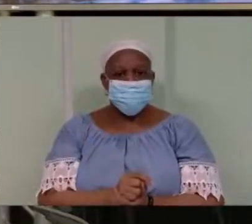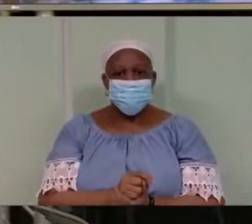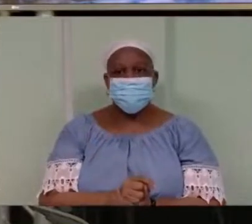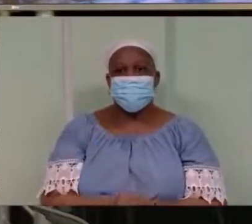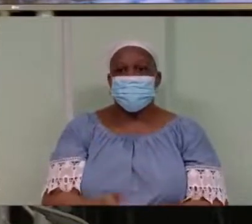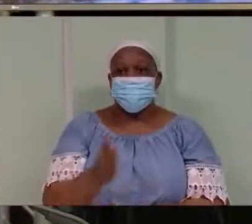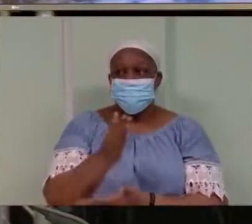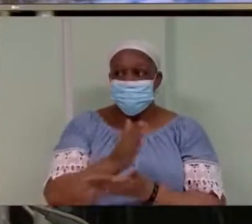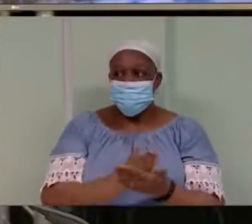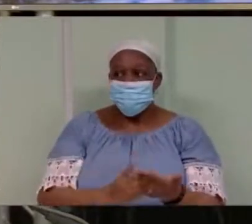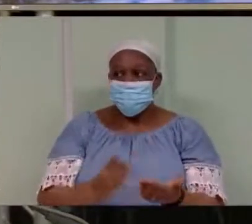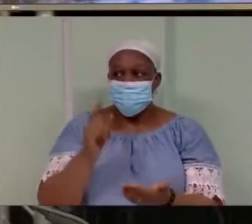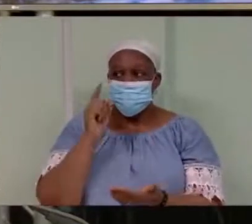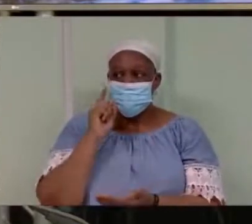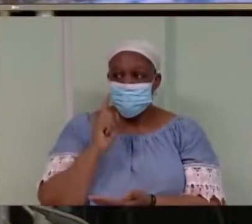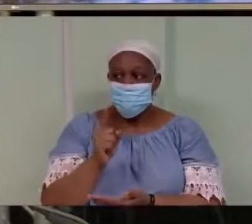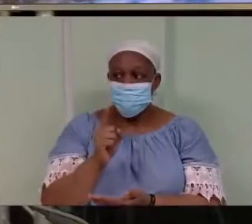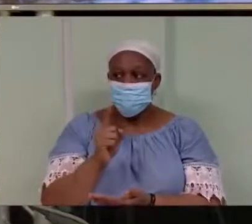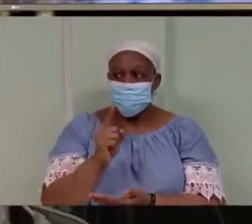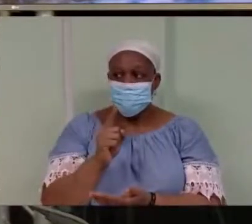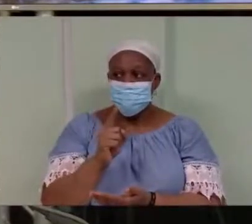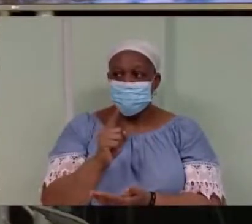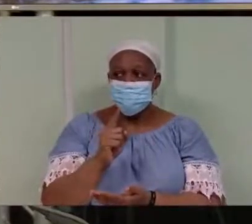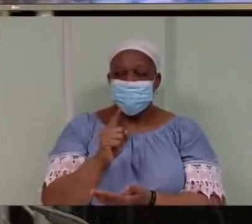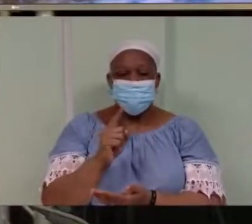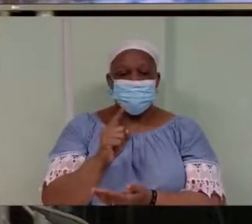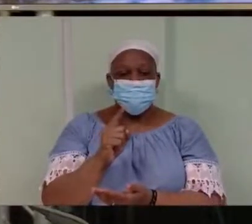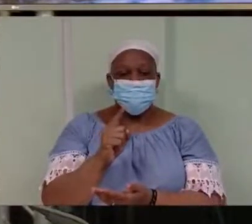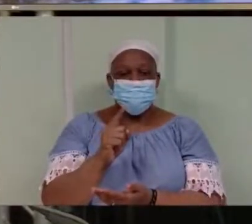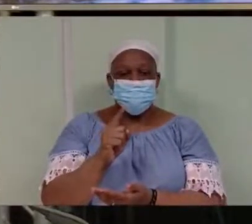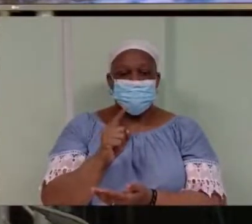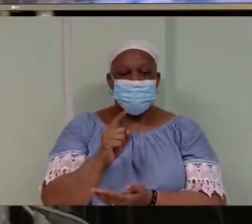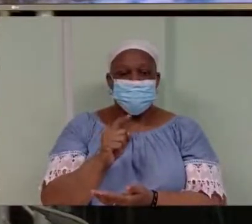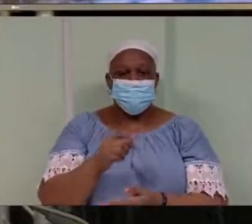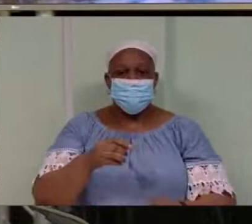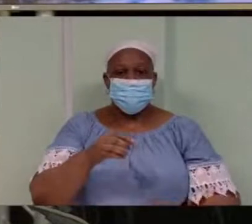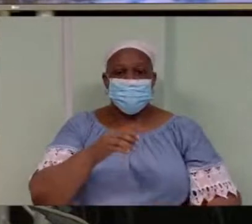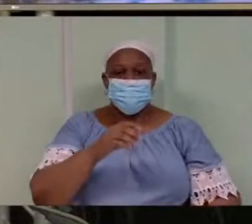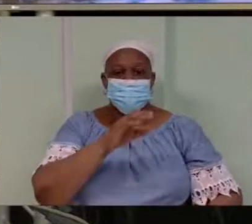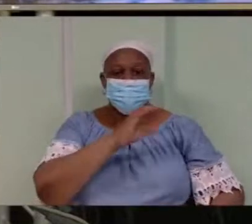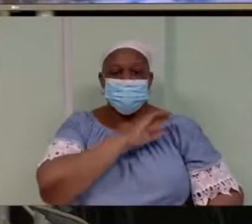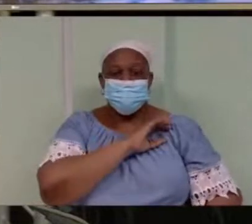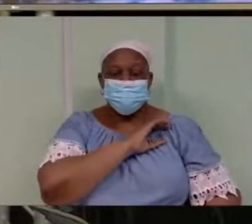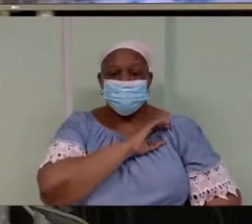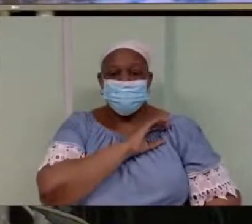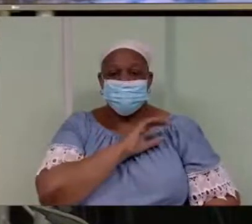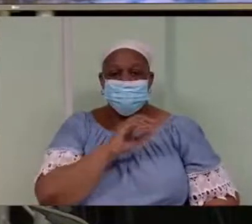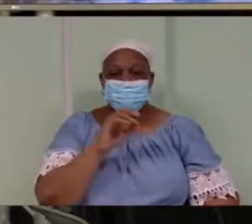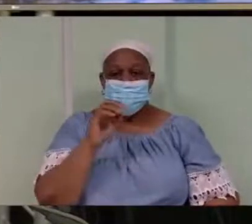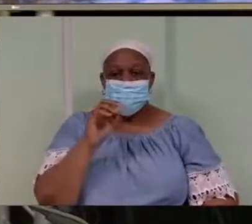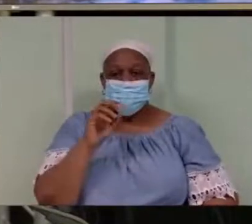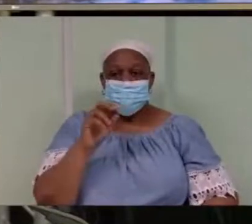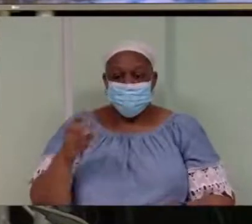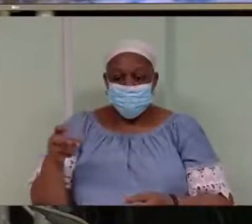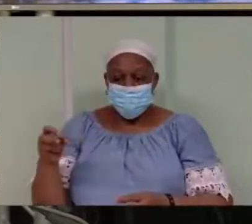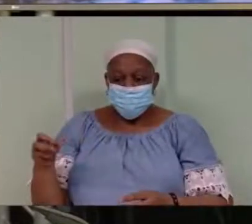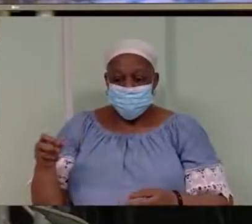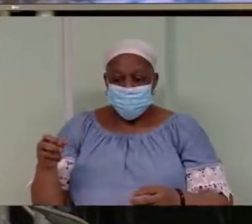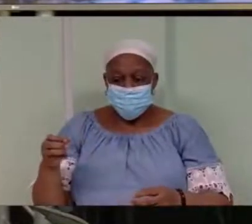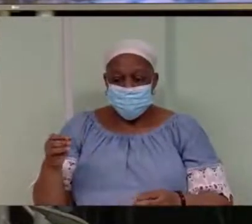warden must not must not take children from any means of transportation and bring them to the